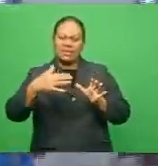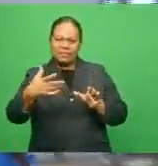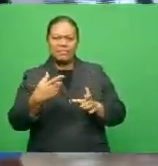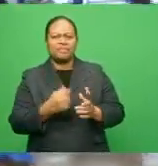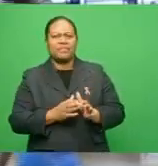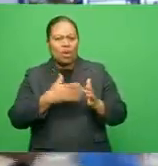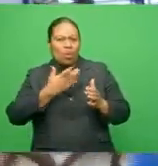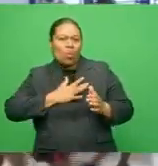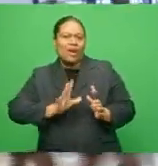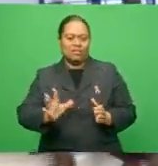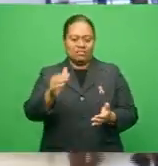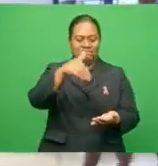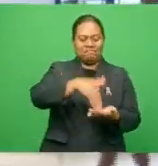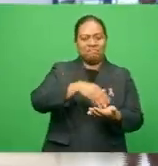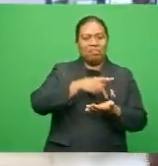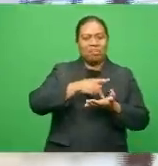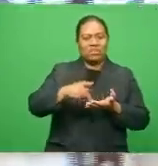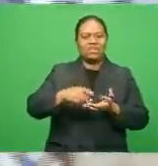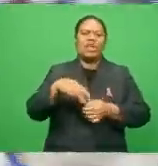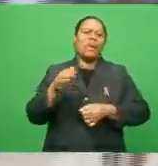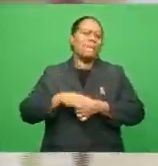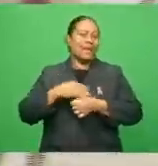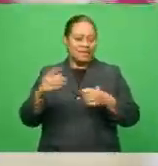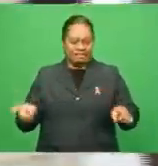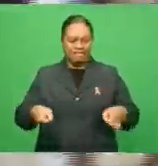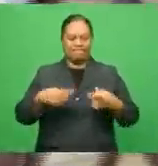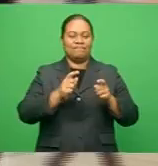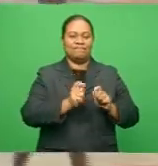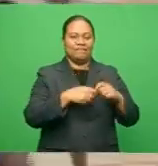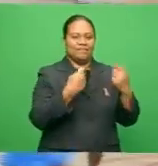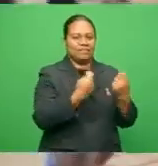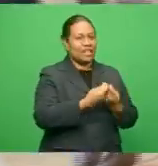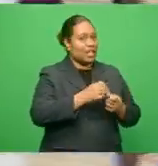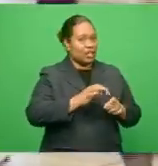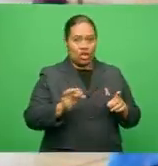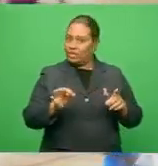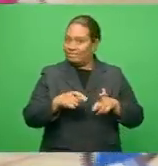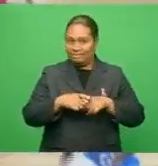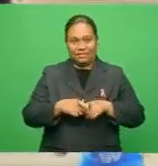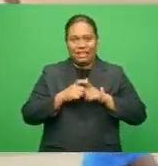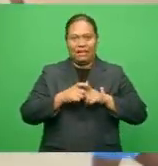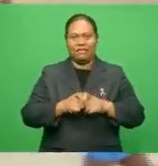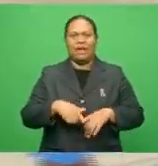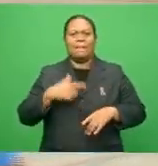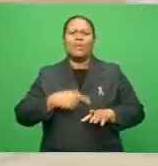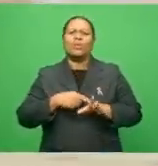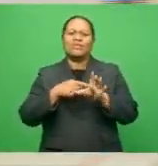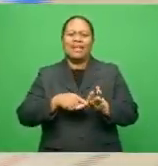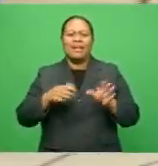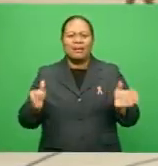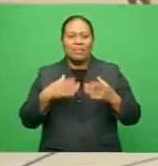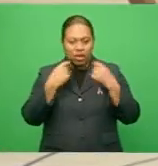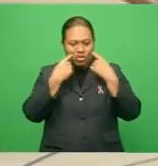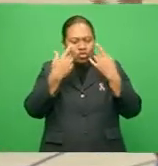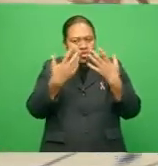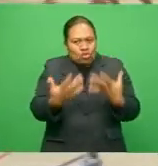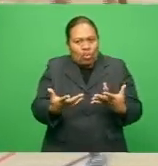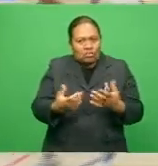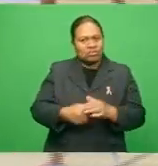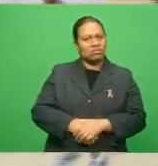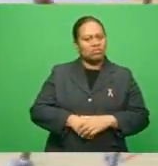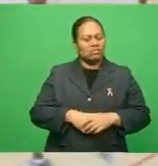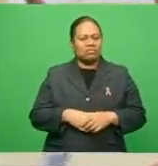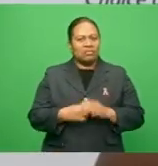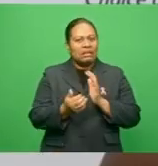the center position, says making the final squad will be tough as many younger netters are showing a lot of class in the